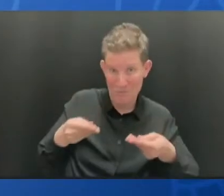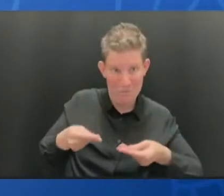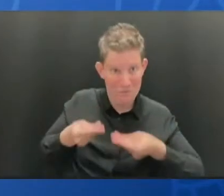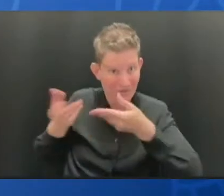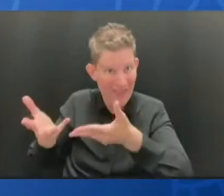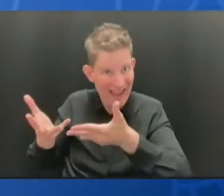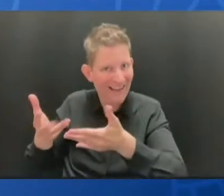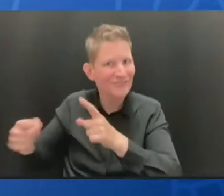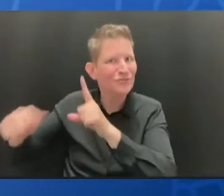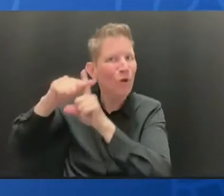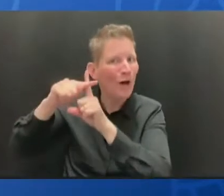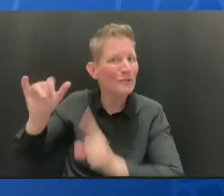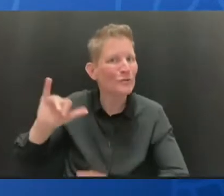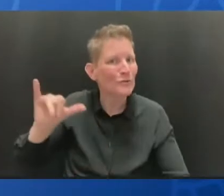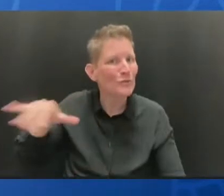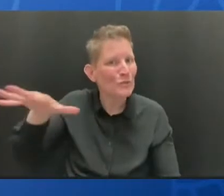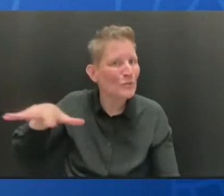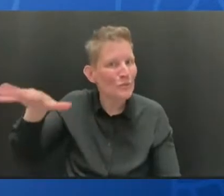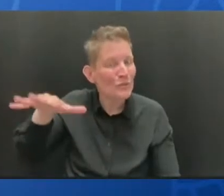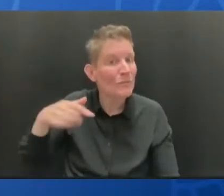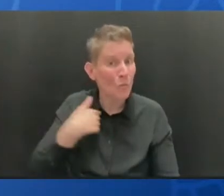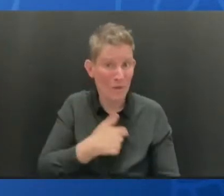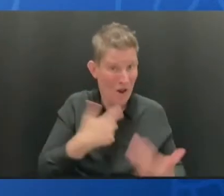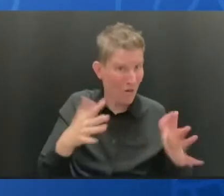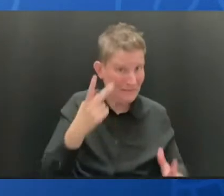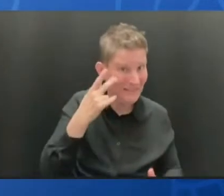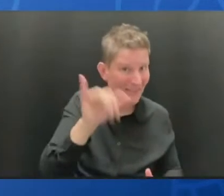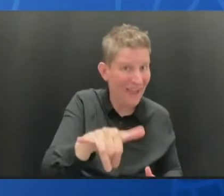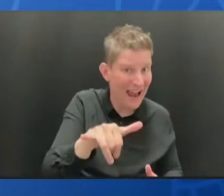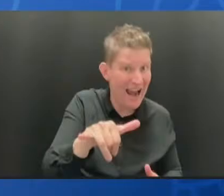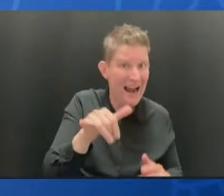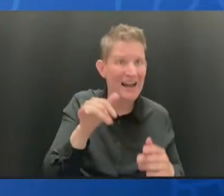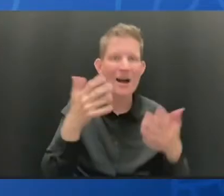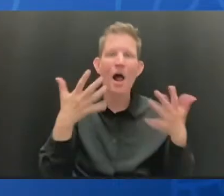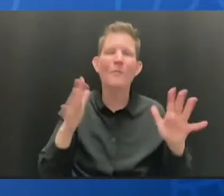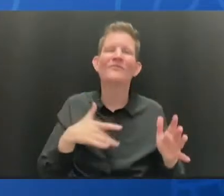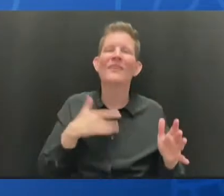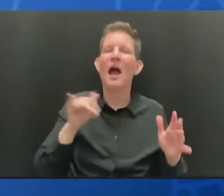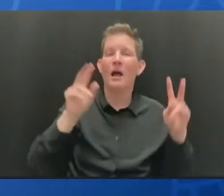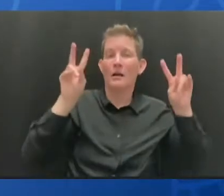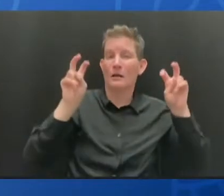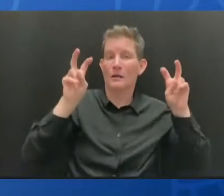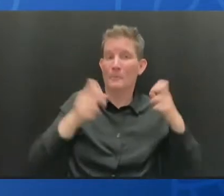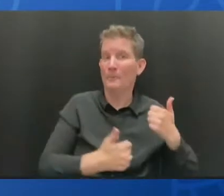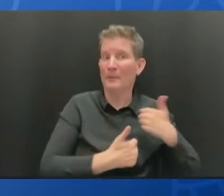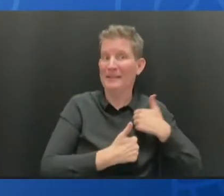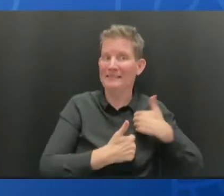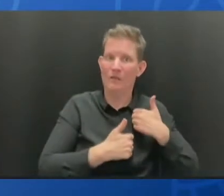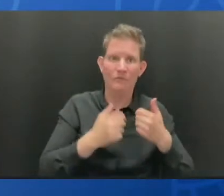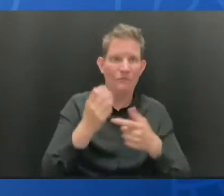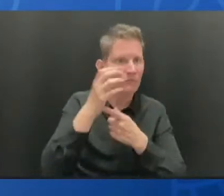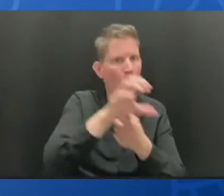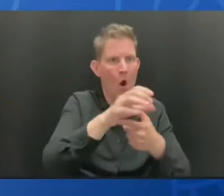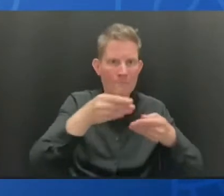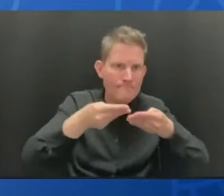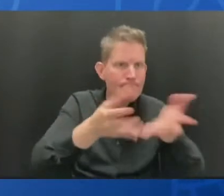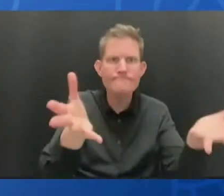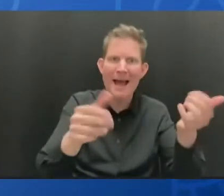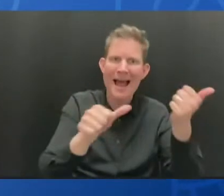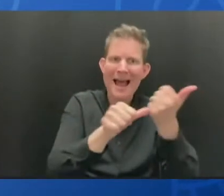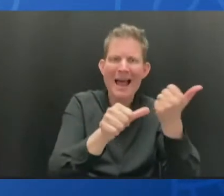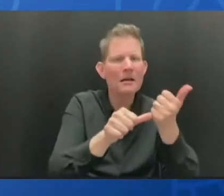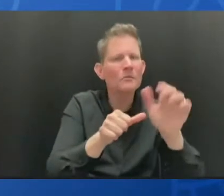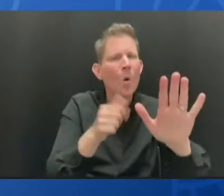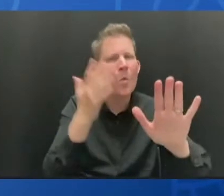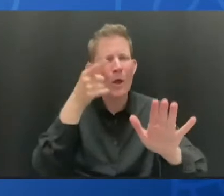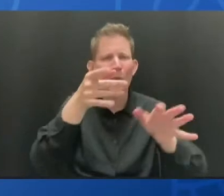in that this has become a very militarised form of aid. So I'm just interested in why you describe this as independent and neutral when it clearly